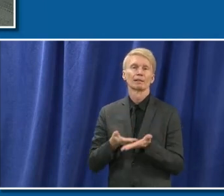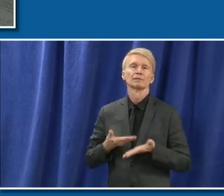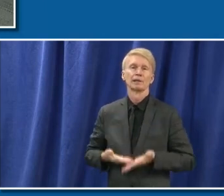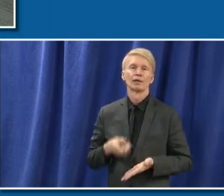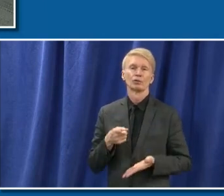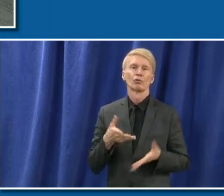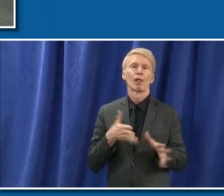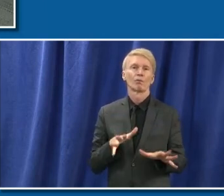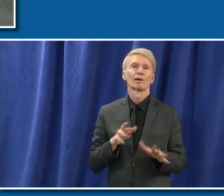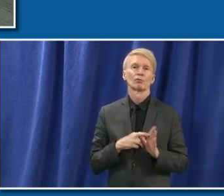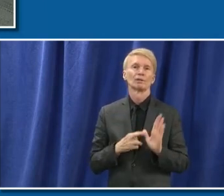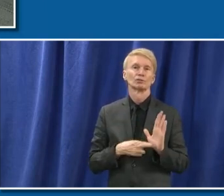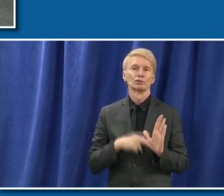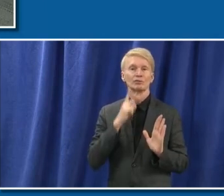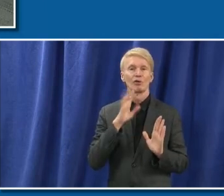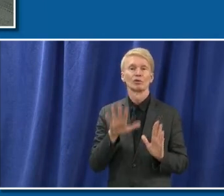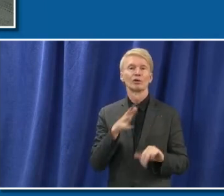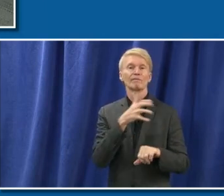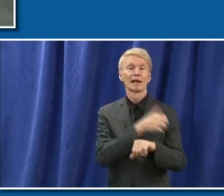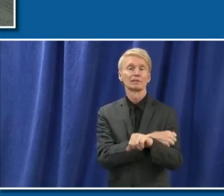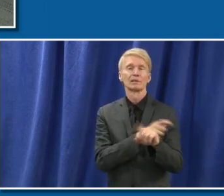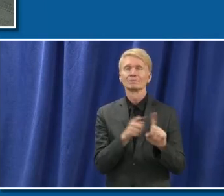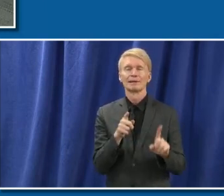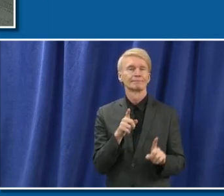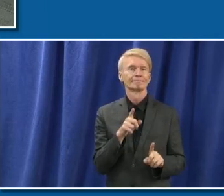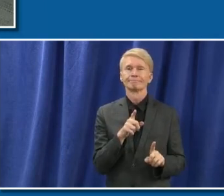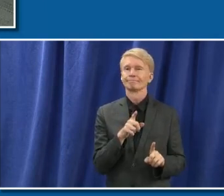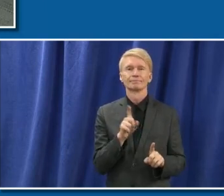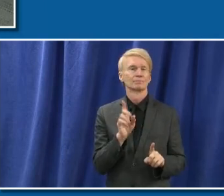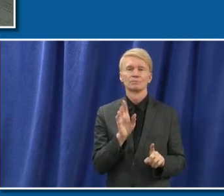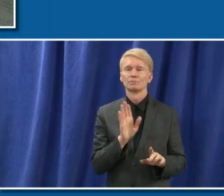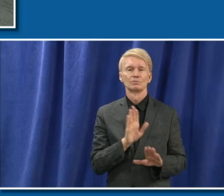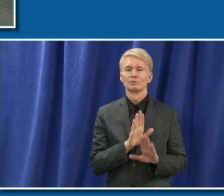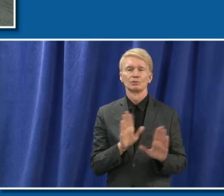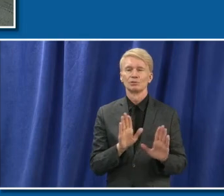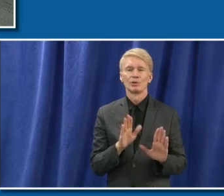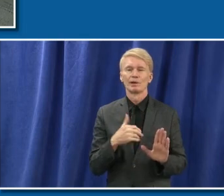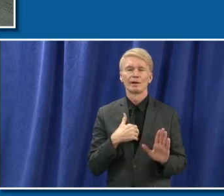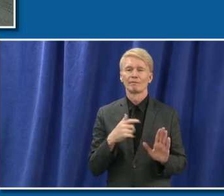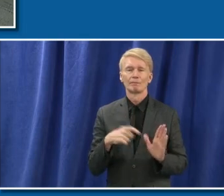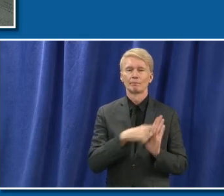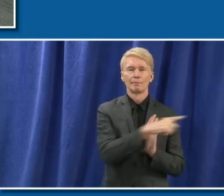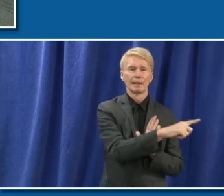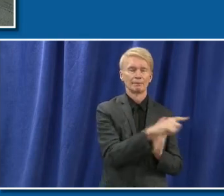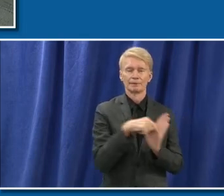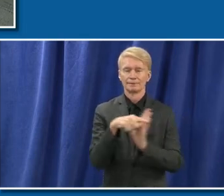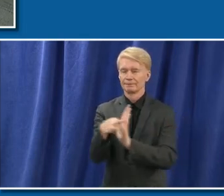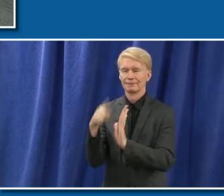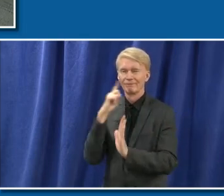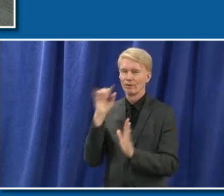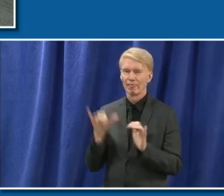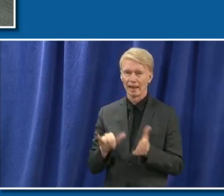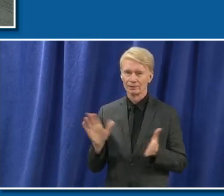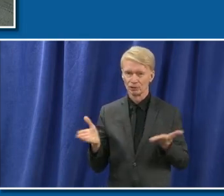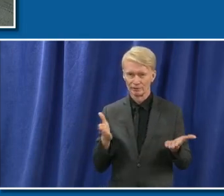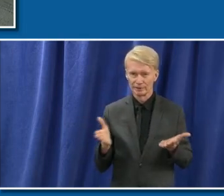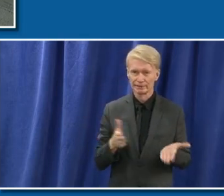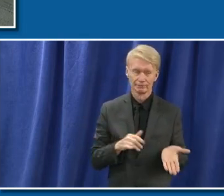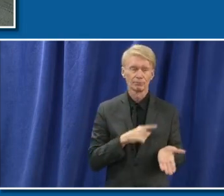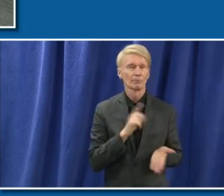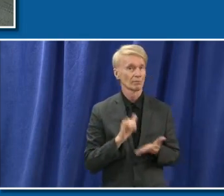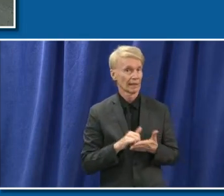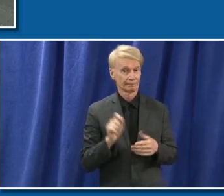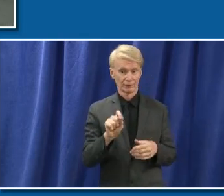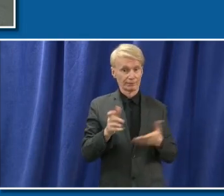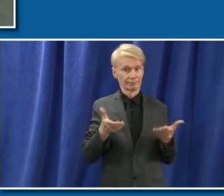are pre-registered for your vaccination, but we will not be collecting any fees associated to that dispensing. Yeah, and that's a period. Doesn't matter who